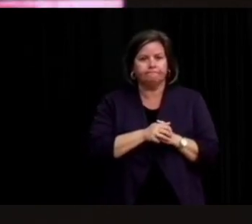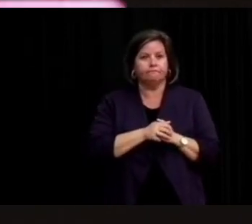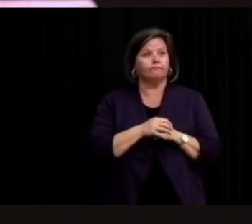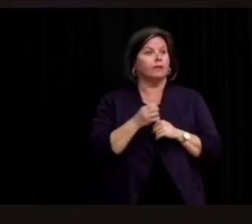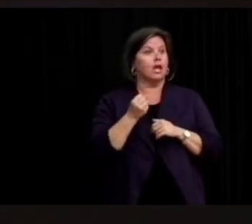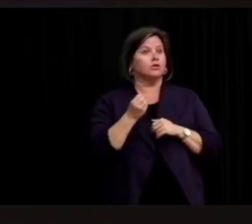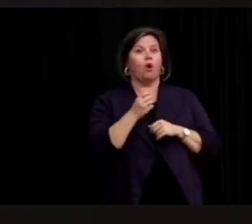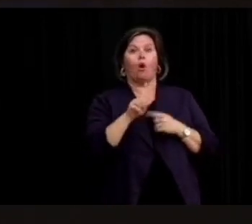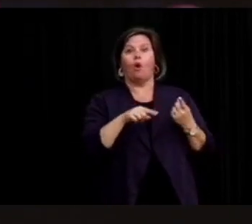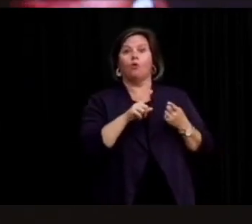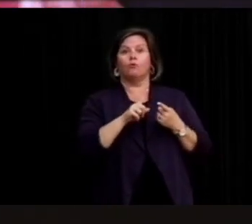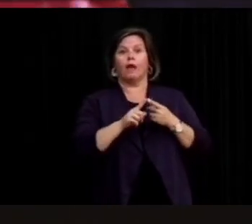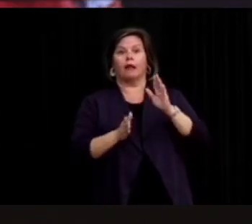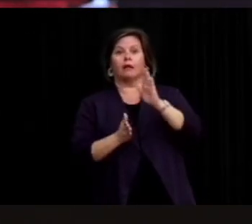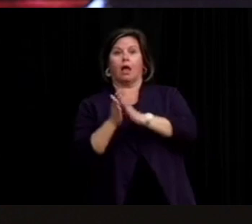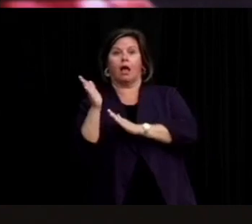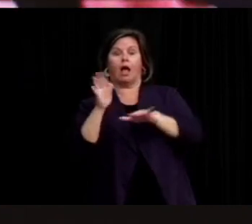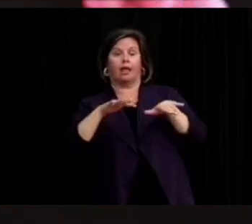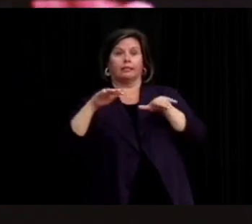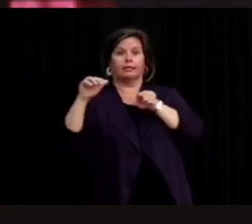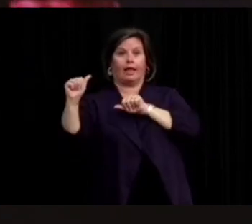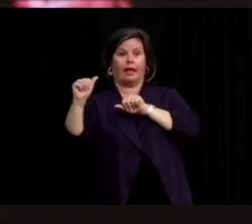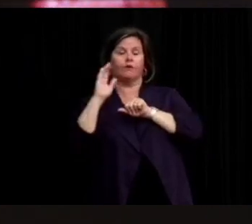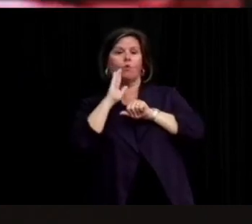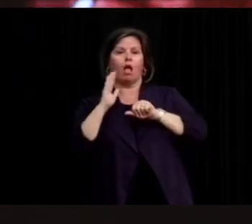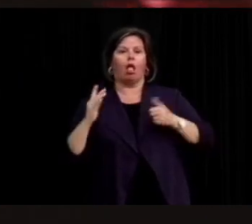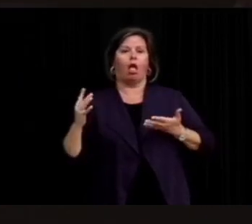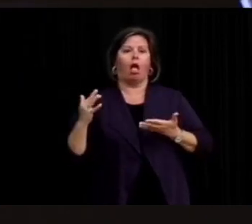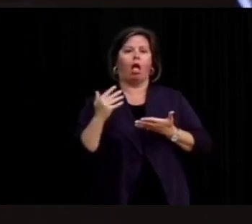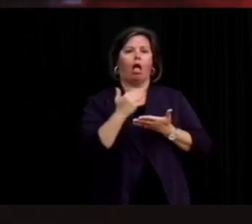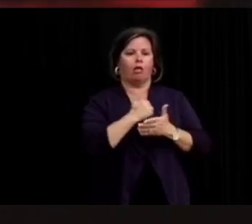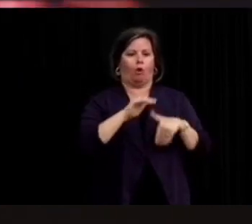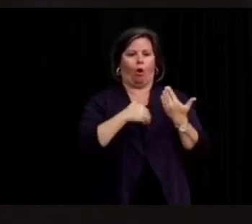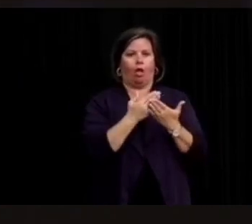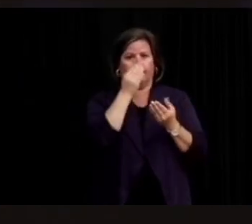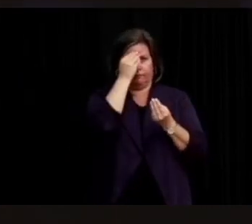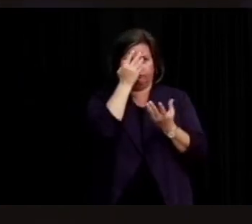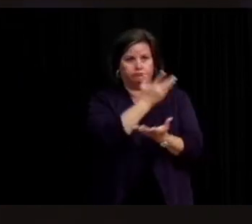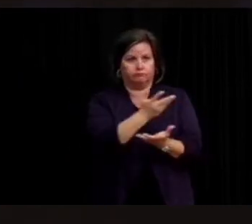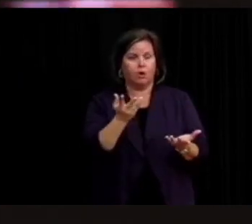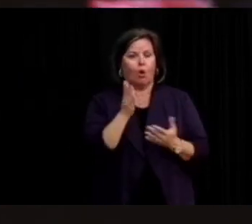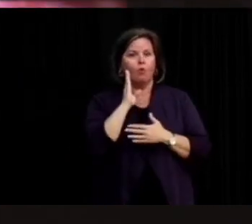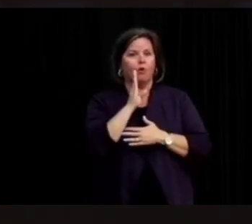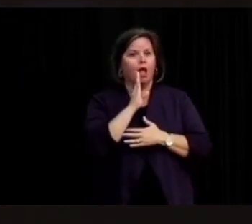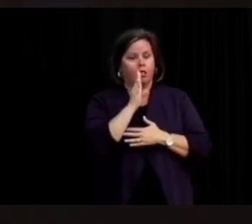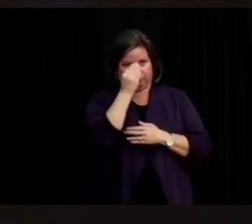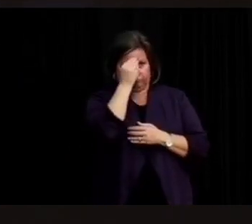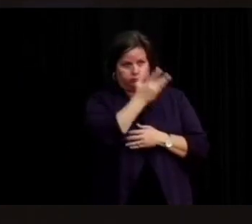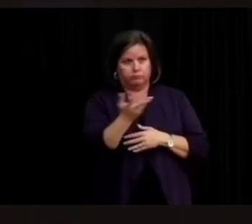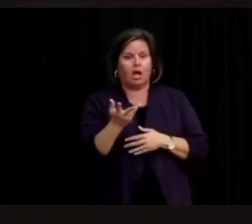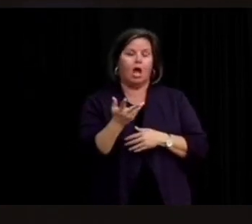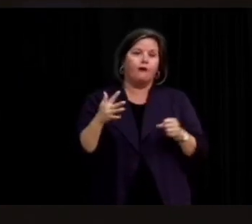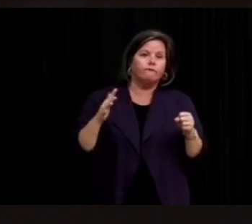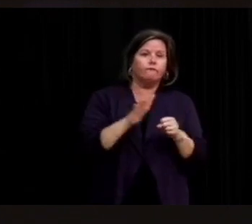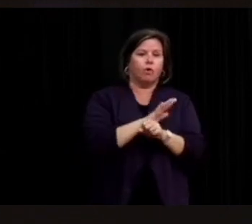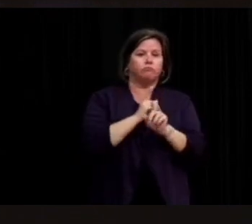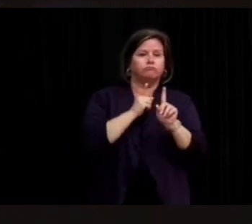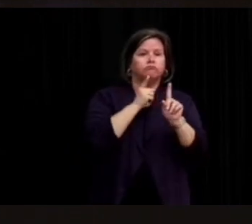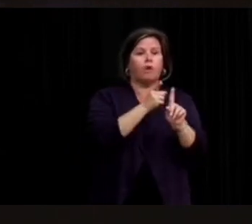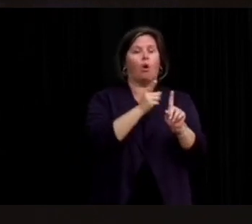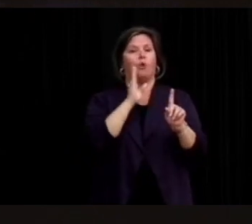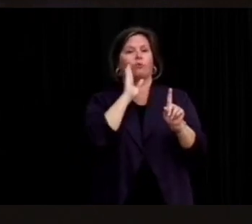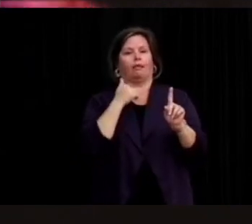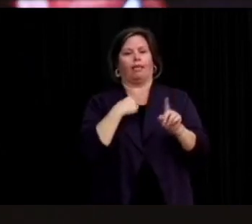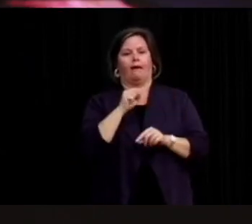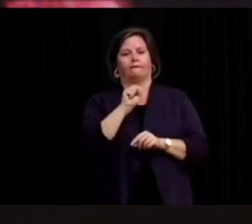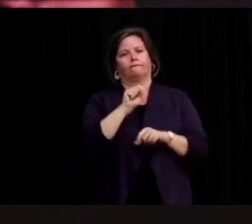So once we leave here, we'll compile that, we'll let you know. Our full intent is to get back together again with some task force